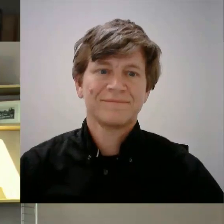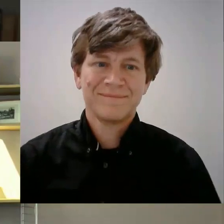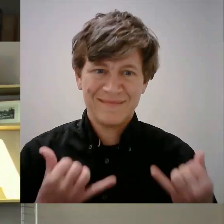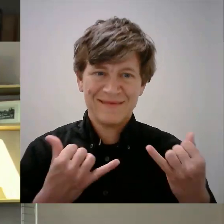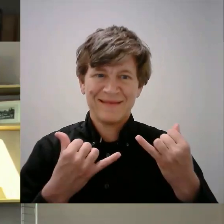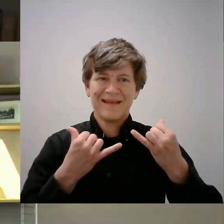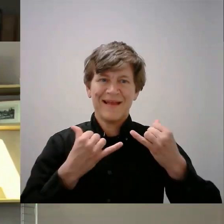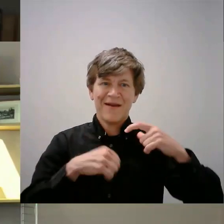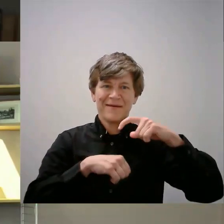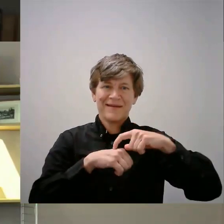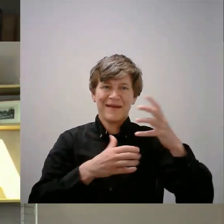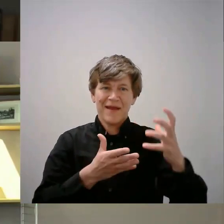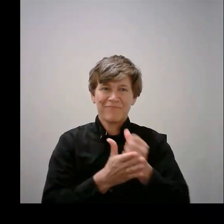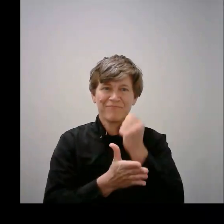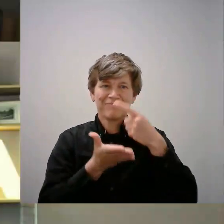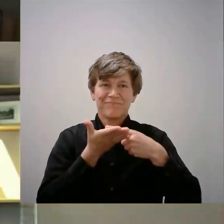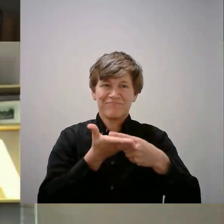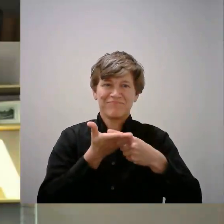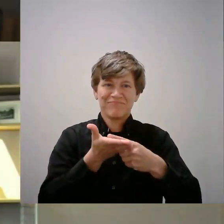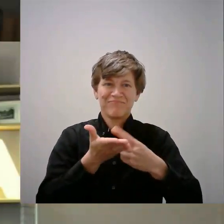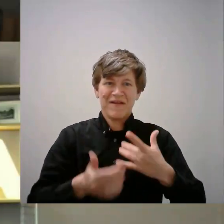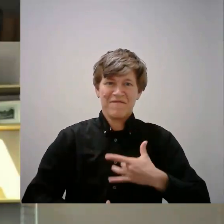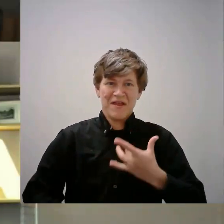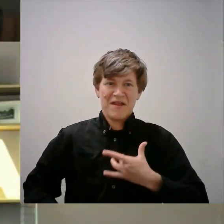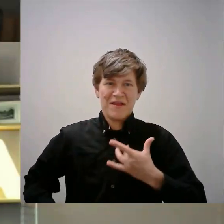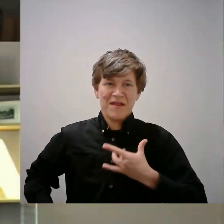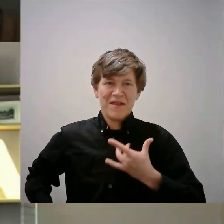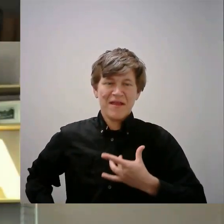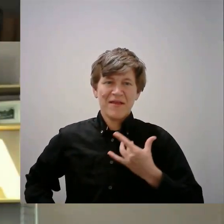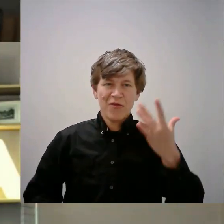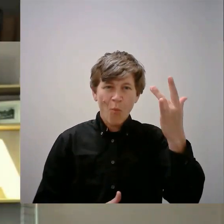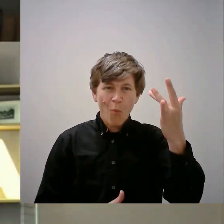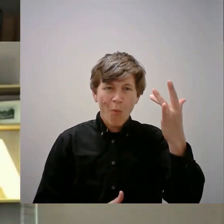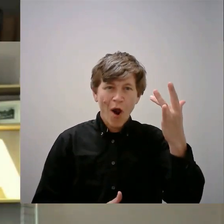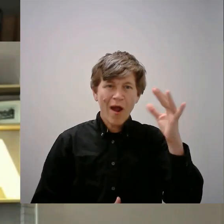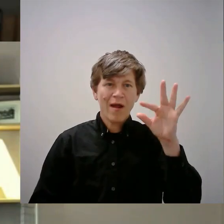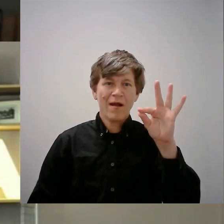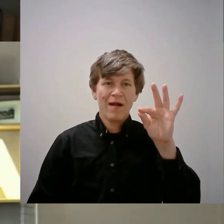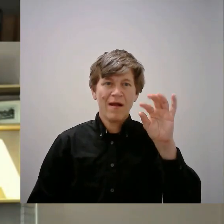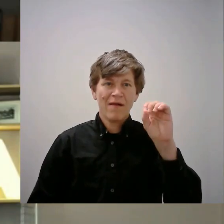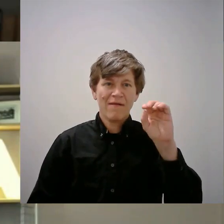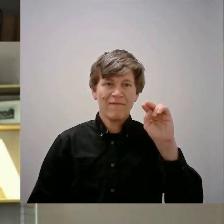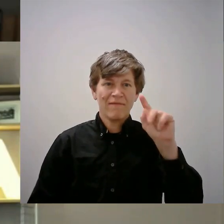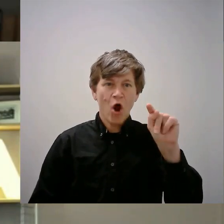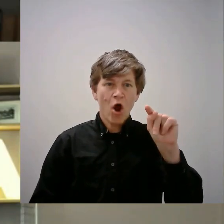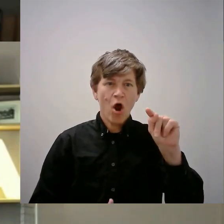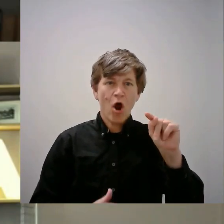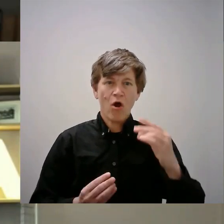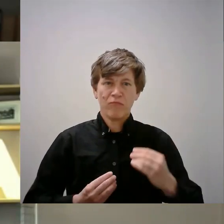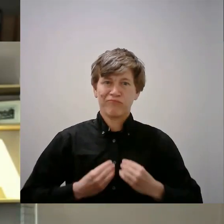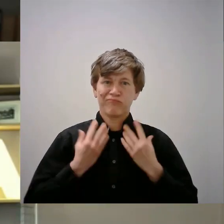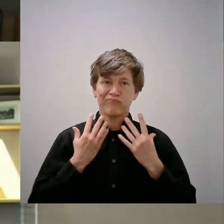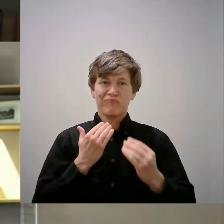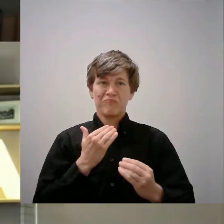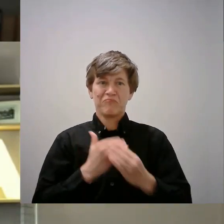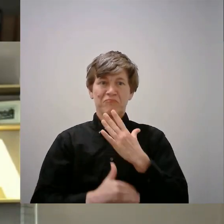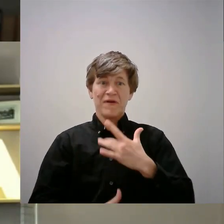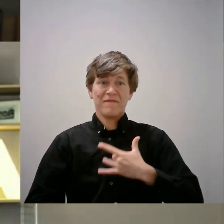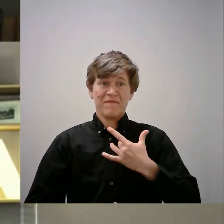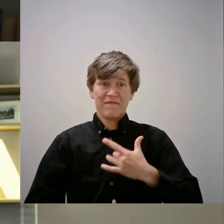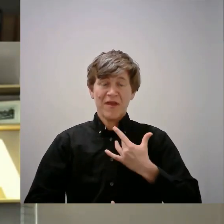about feelings, because fonts, it's time to talk about feelings, because fonts create feelings, good feelings